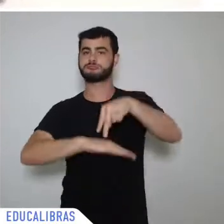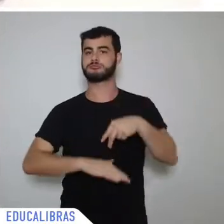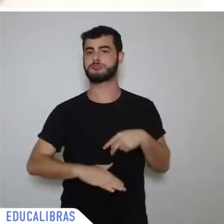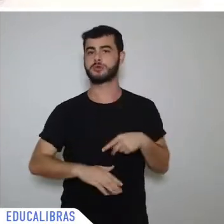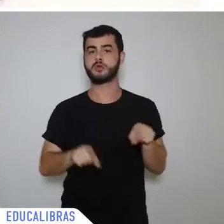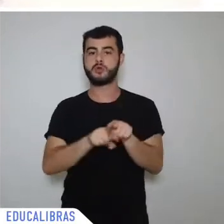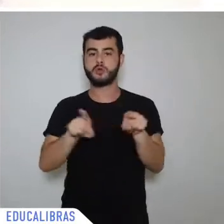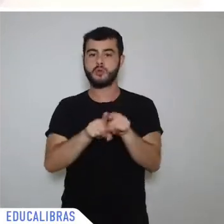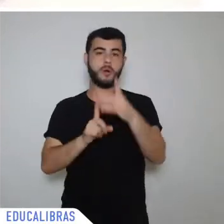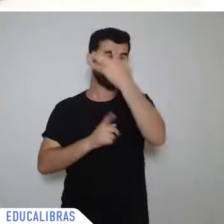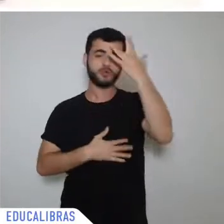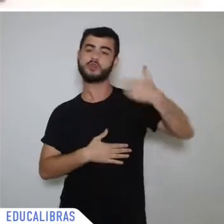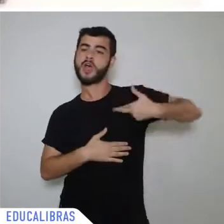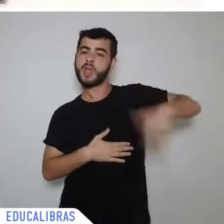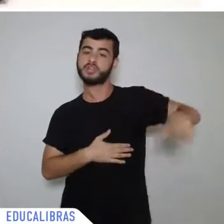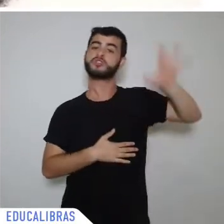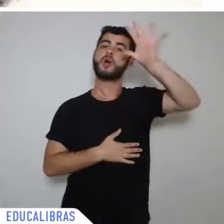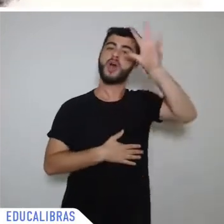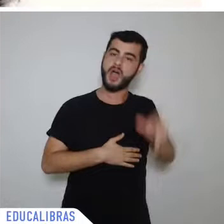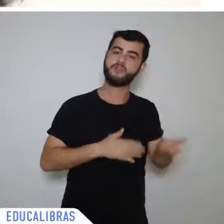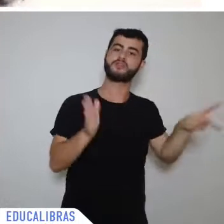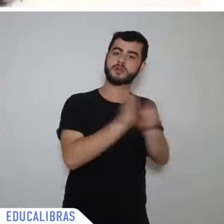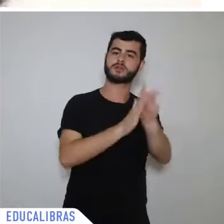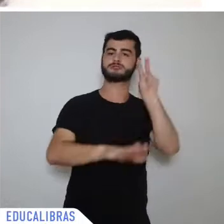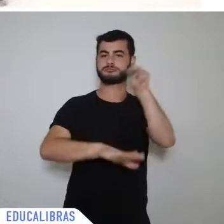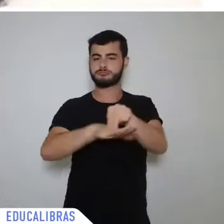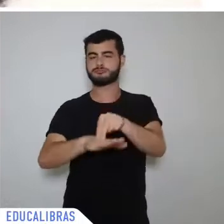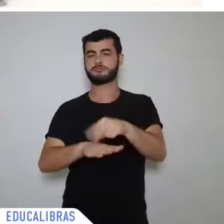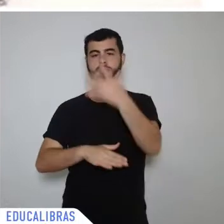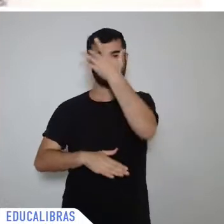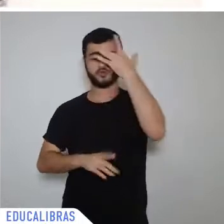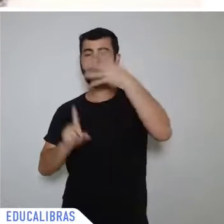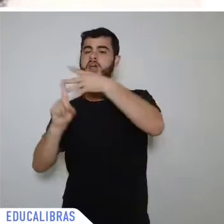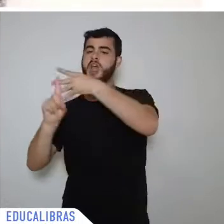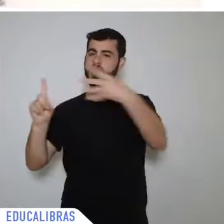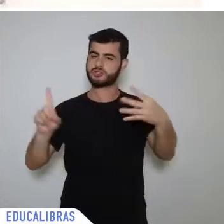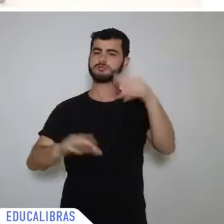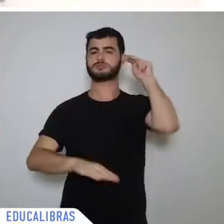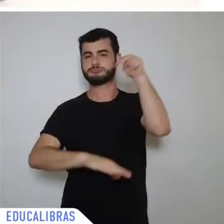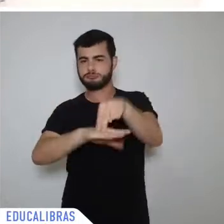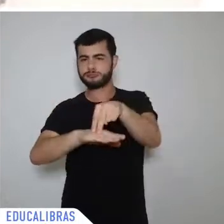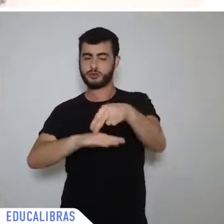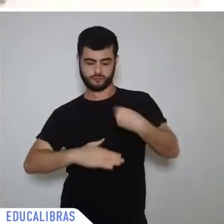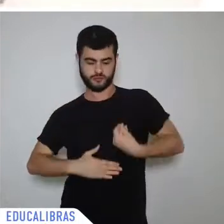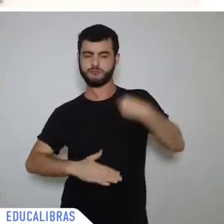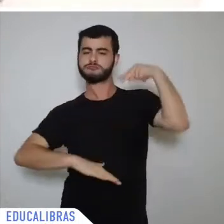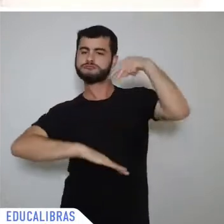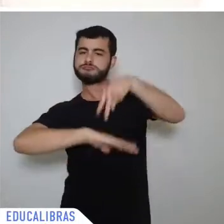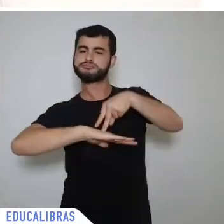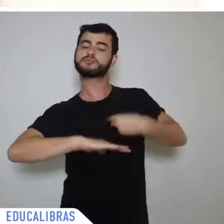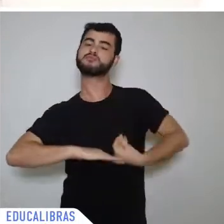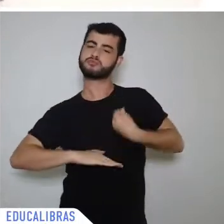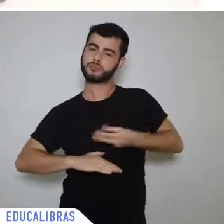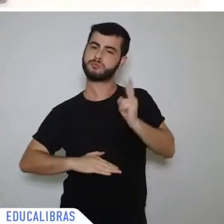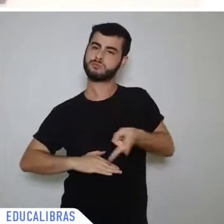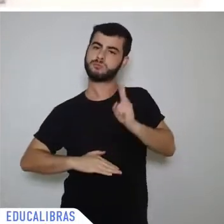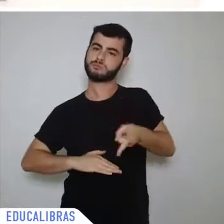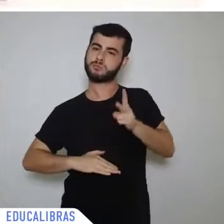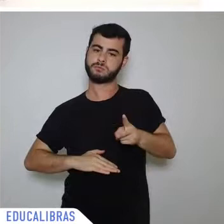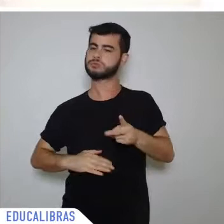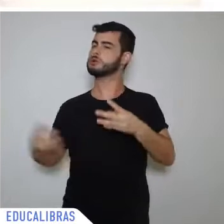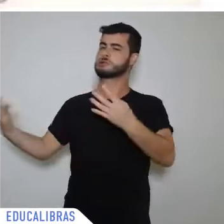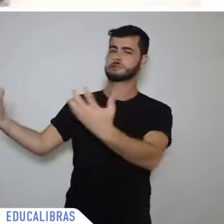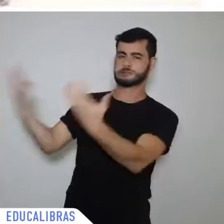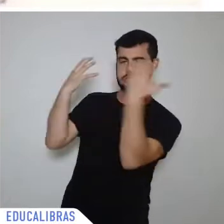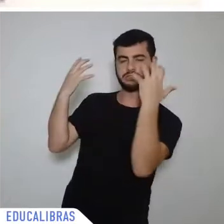of black women, body who are LGBTQ,